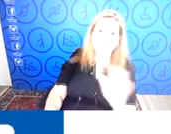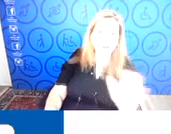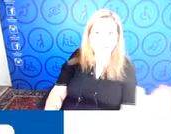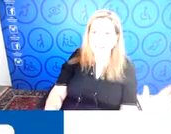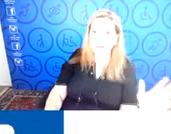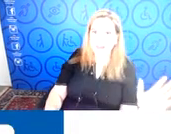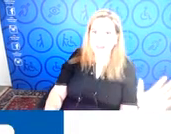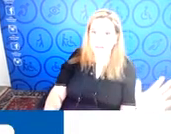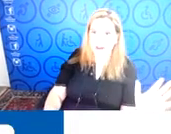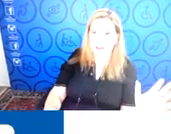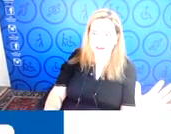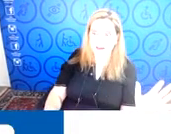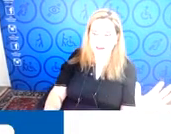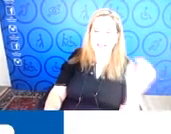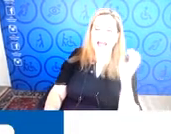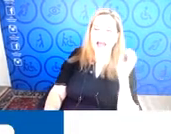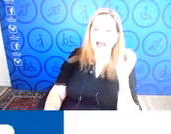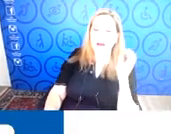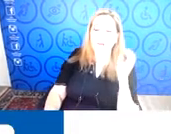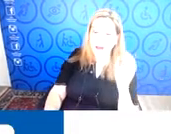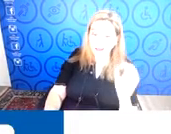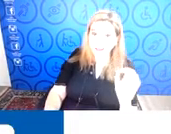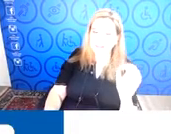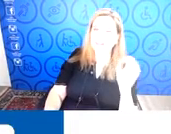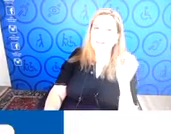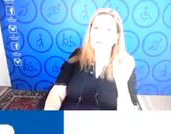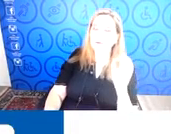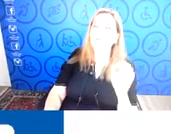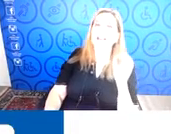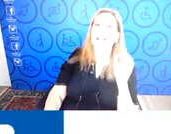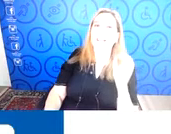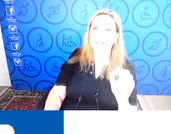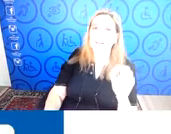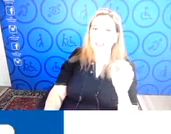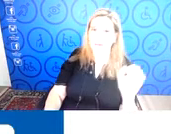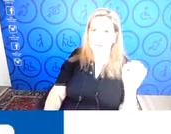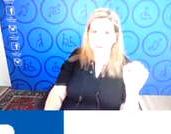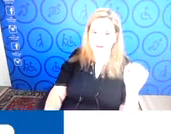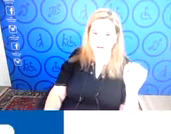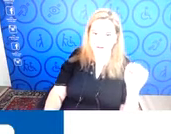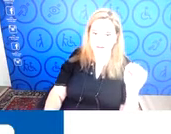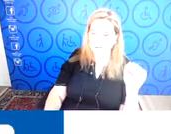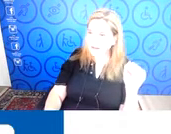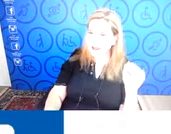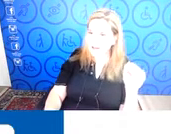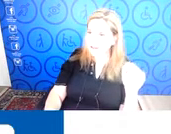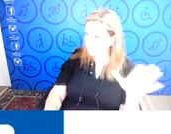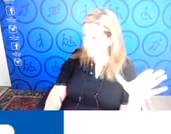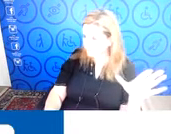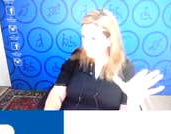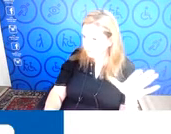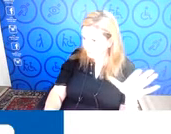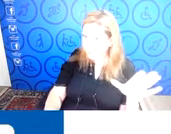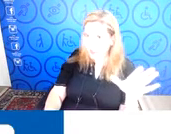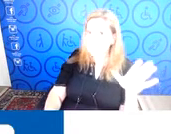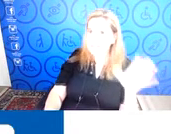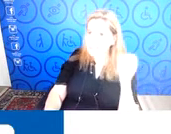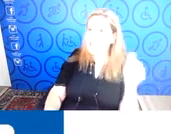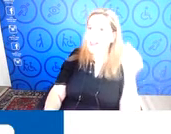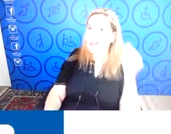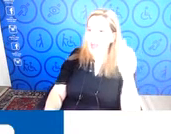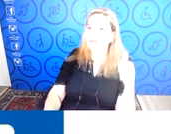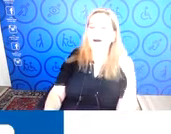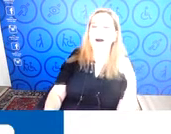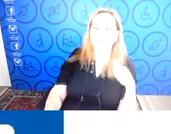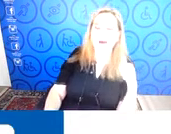I'm not making any blames, Ronnie. But you would be loving every bit of it. Right, guys? I'm